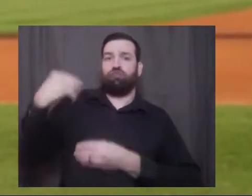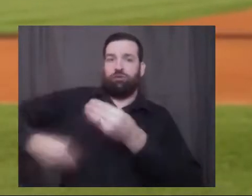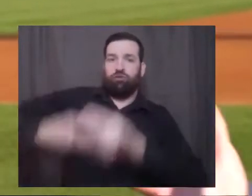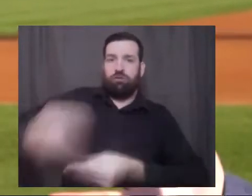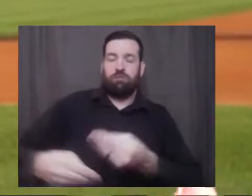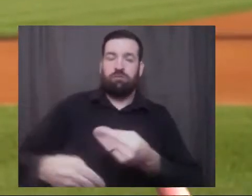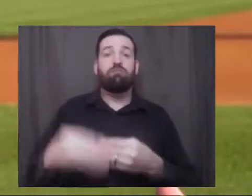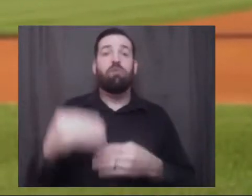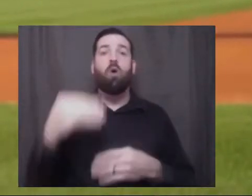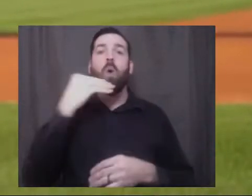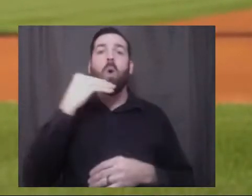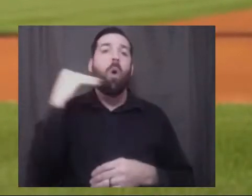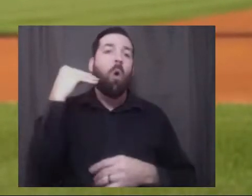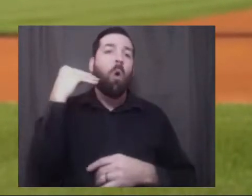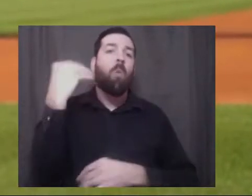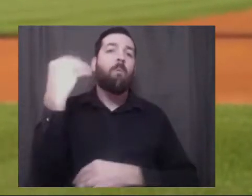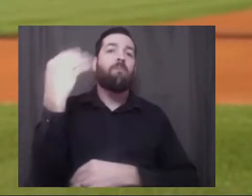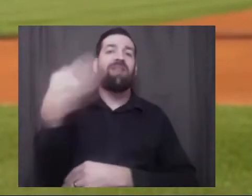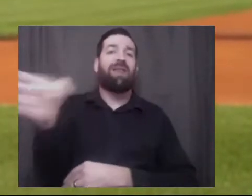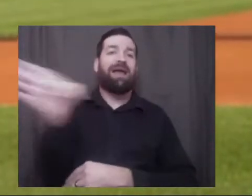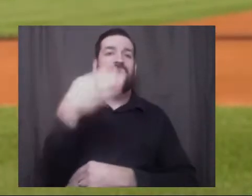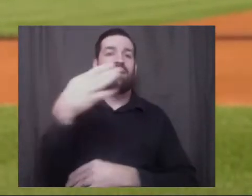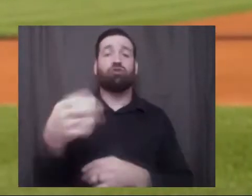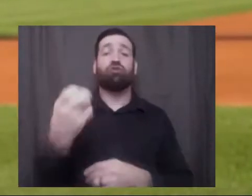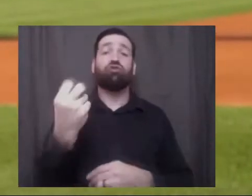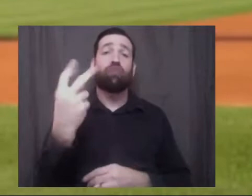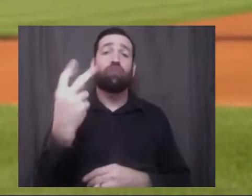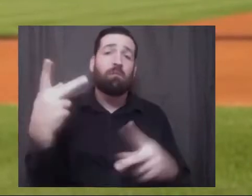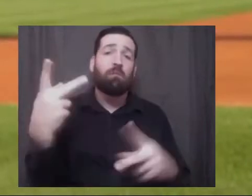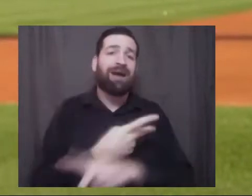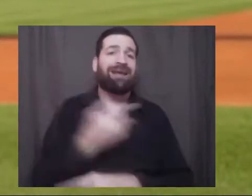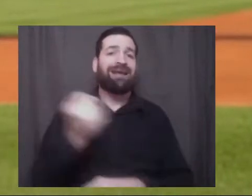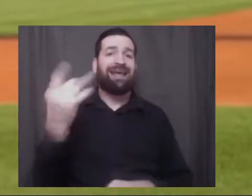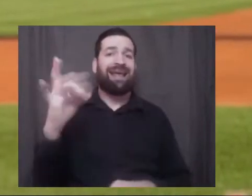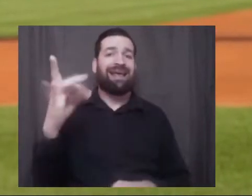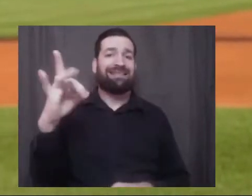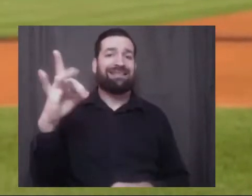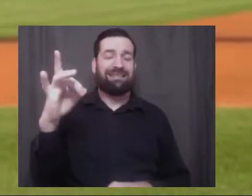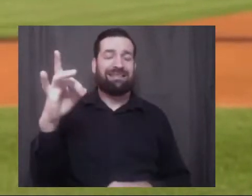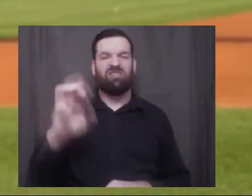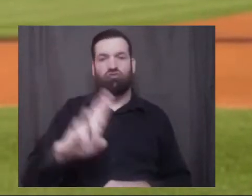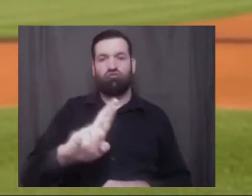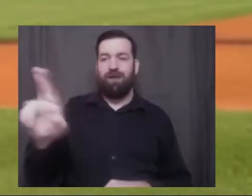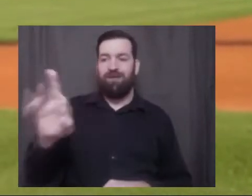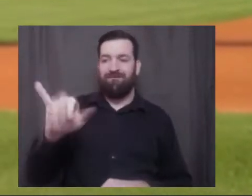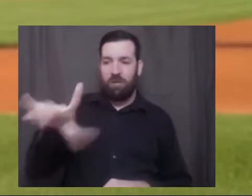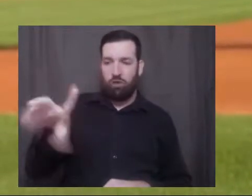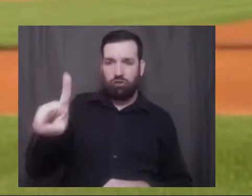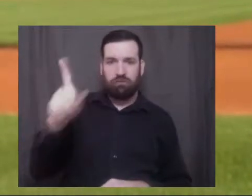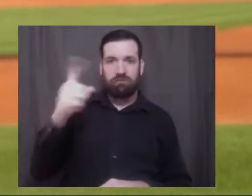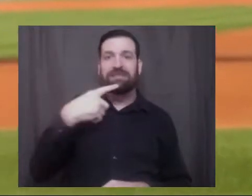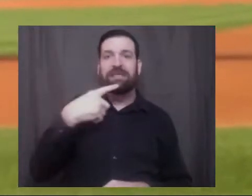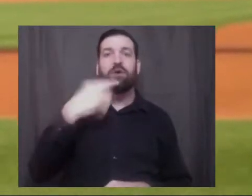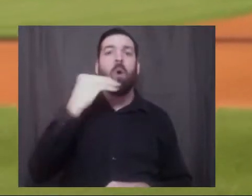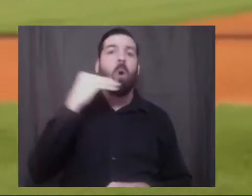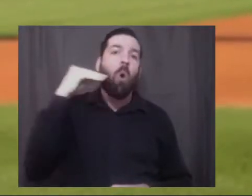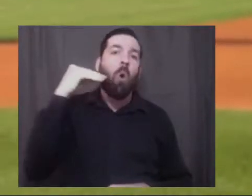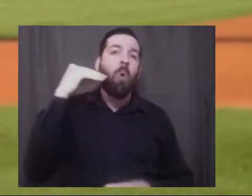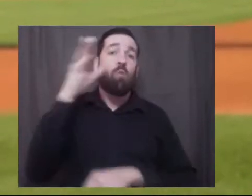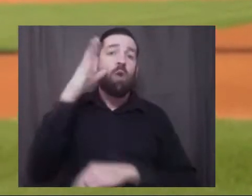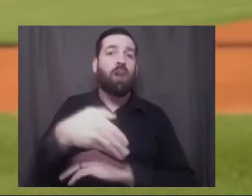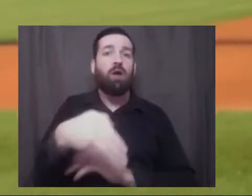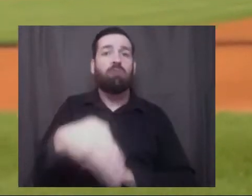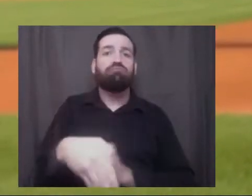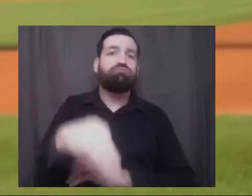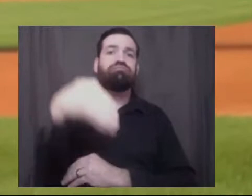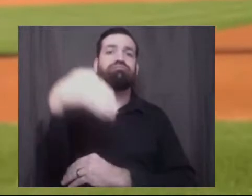it's a 12-foot by 18-foot flag that's going to fly out in right field. It says home. It's sort of a pennant, and we're going to raise that at the start of